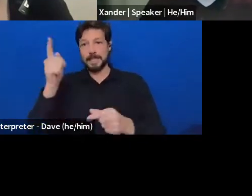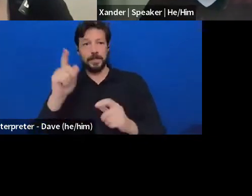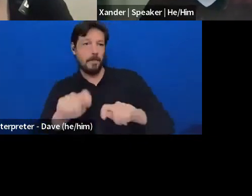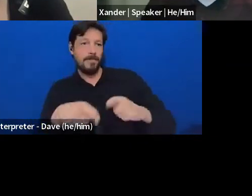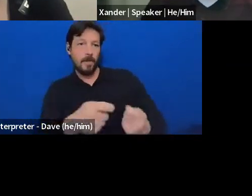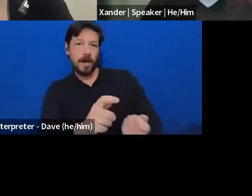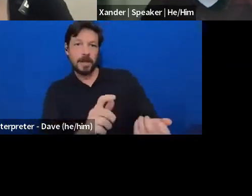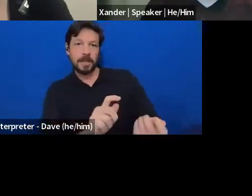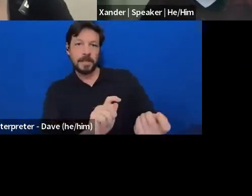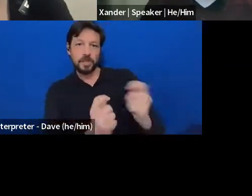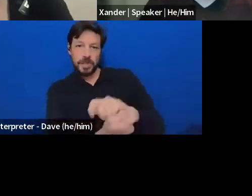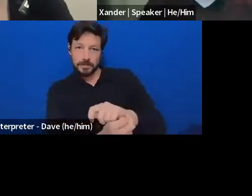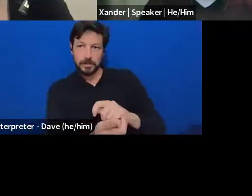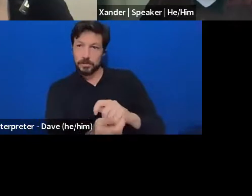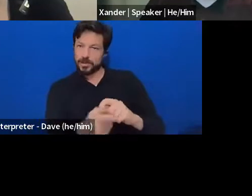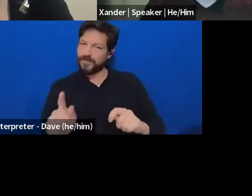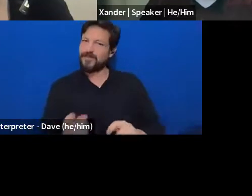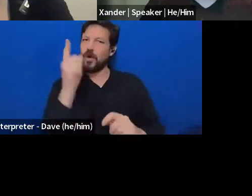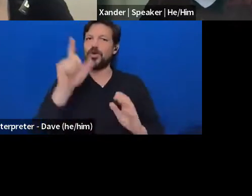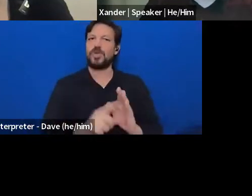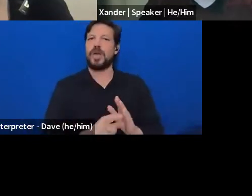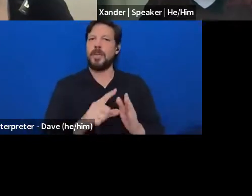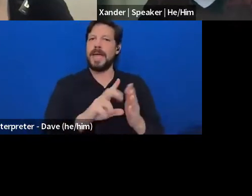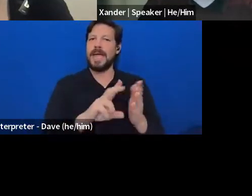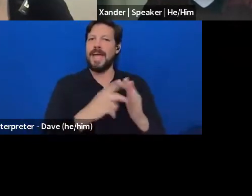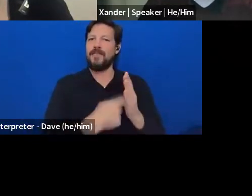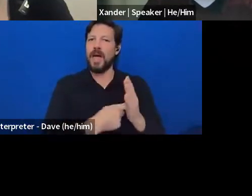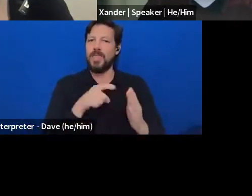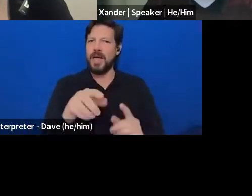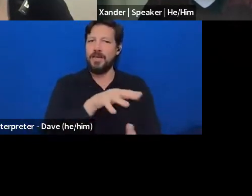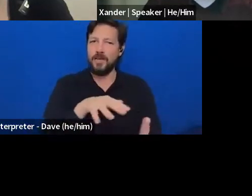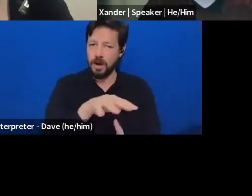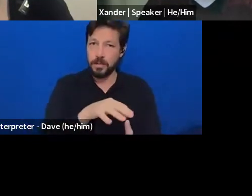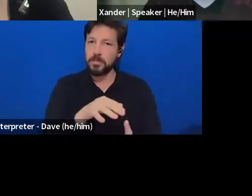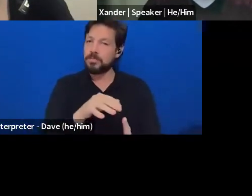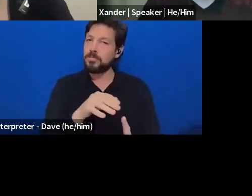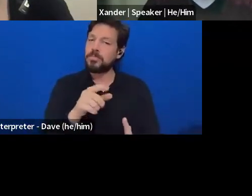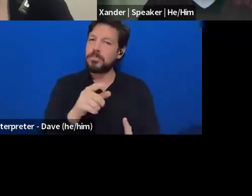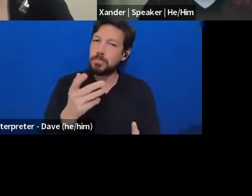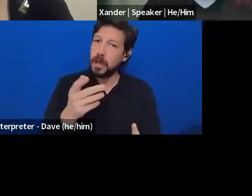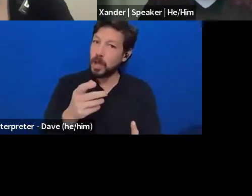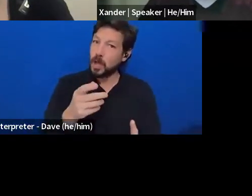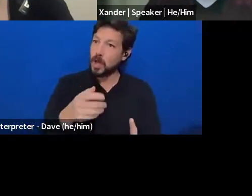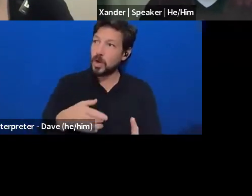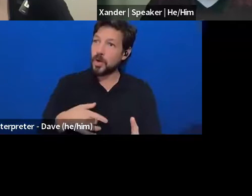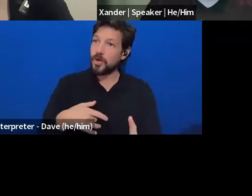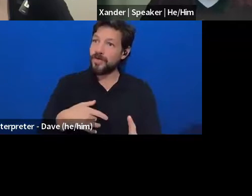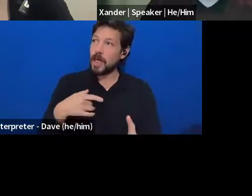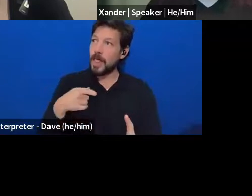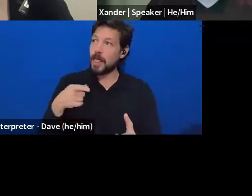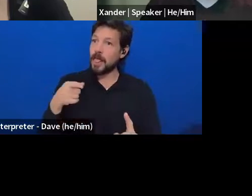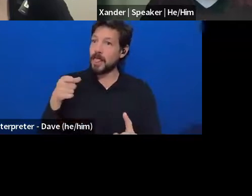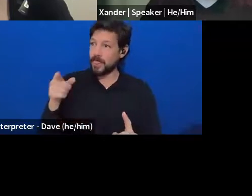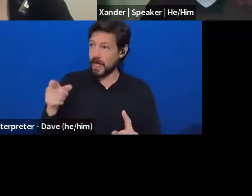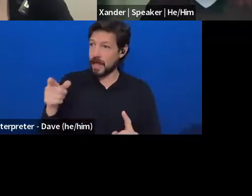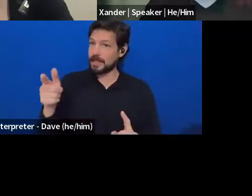that environment. Do you think, or can you look back and see whether there was an impact on the other kids, seeing